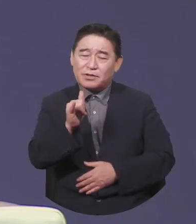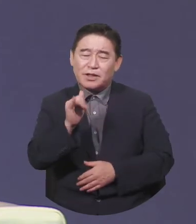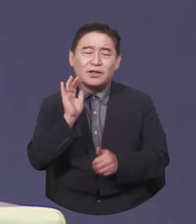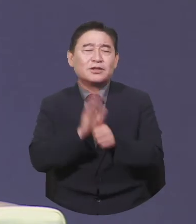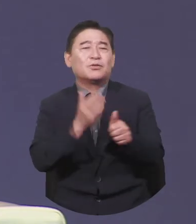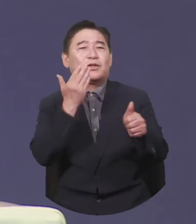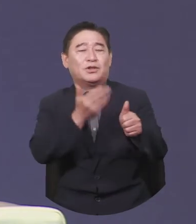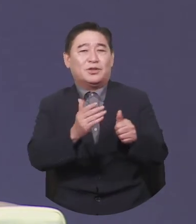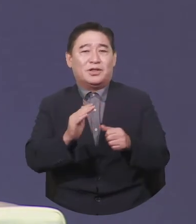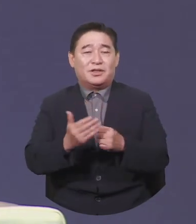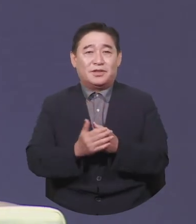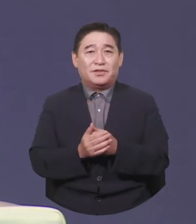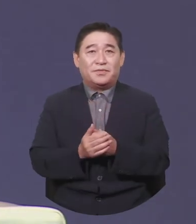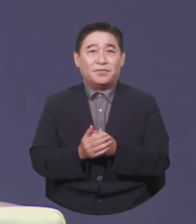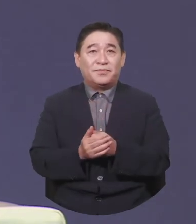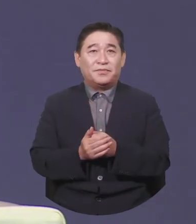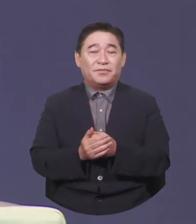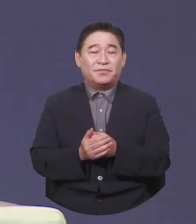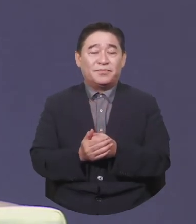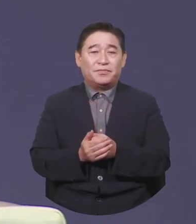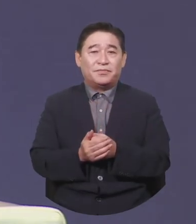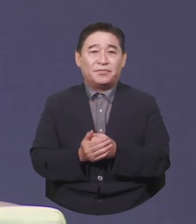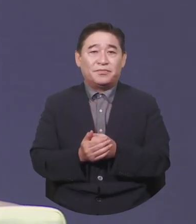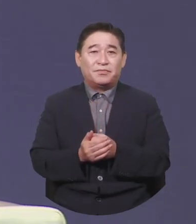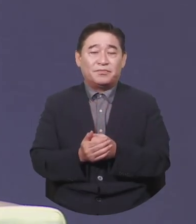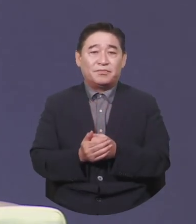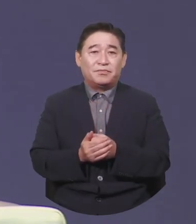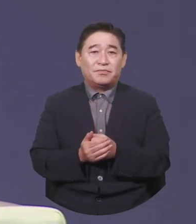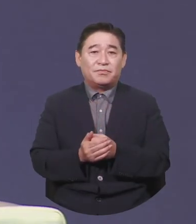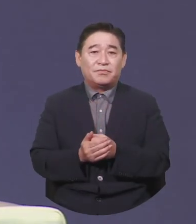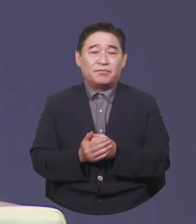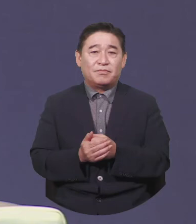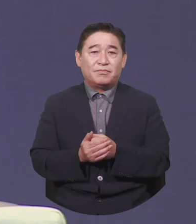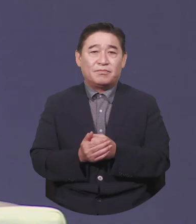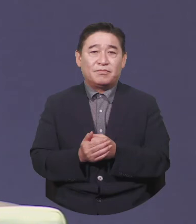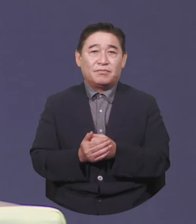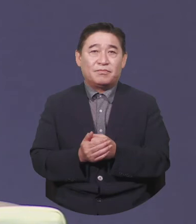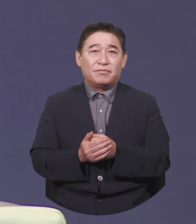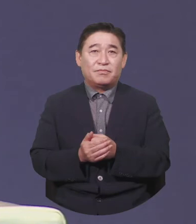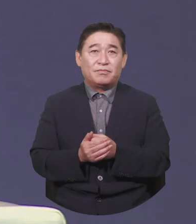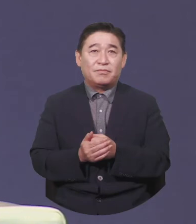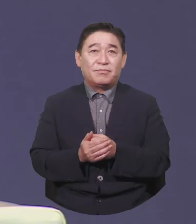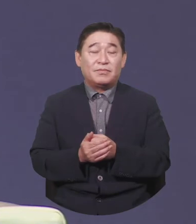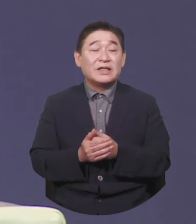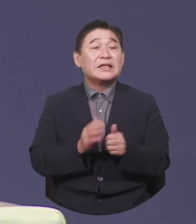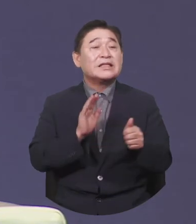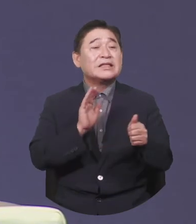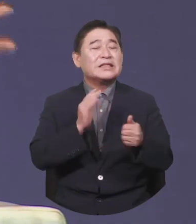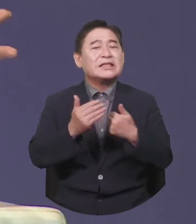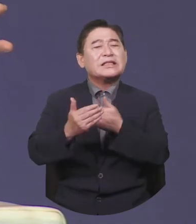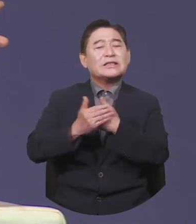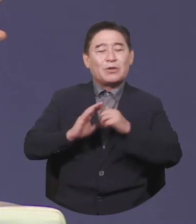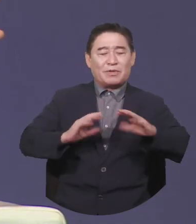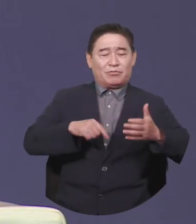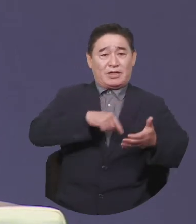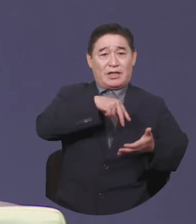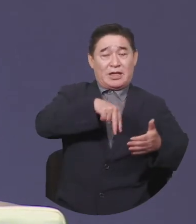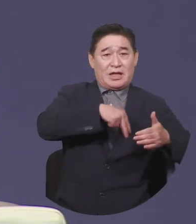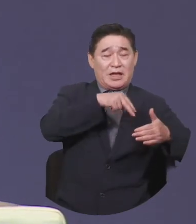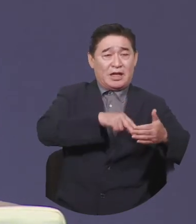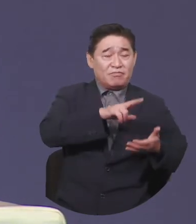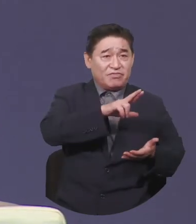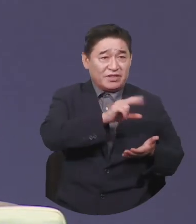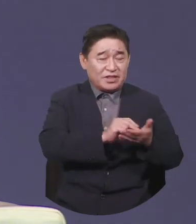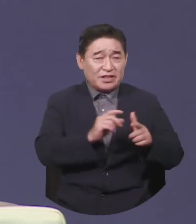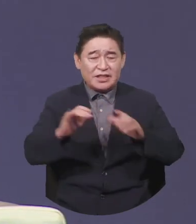challenges they don't contradict the global ones. The example that I mentioned, I won't